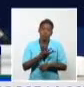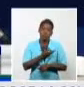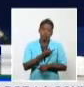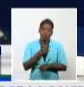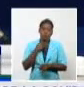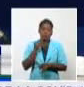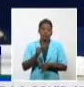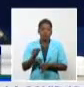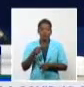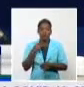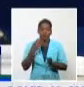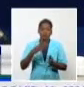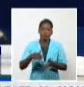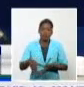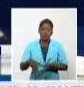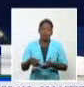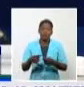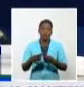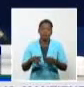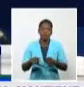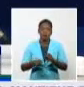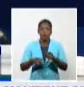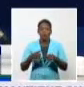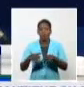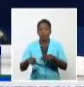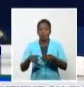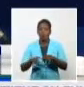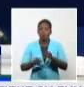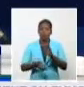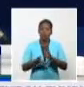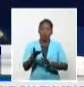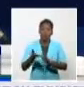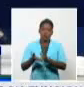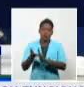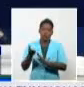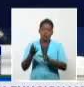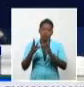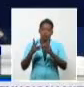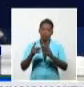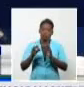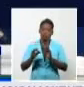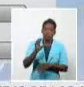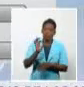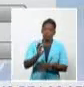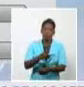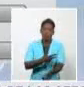same because there are 6 critical patients and 4 in serious condition.